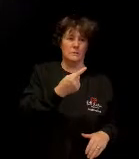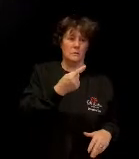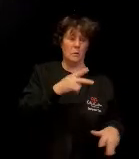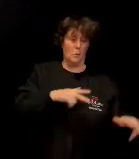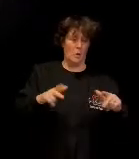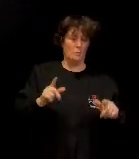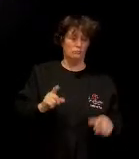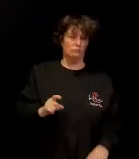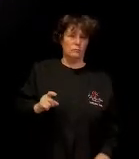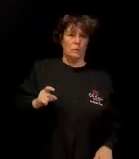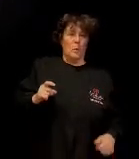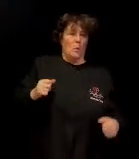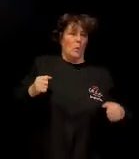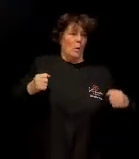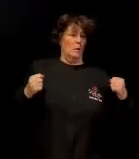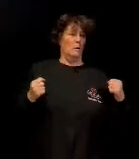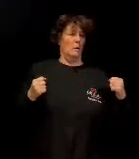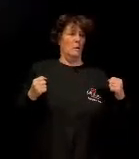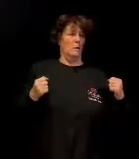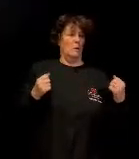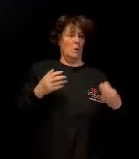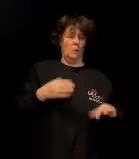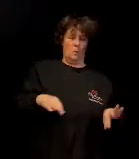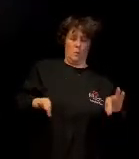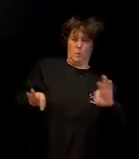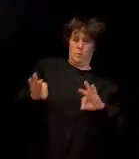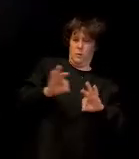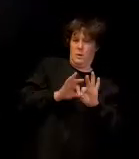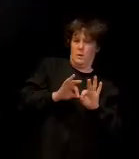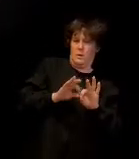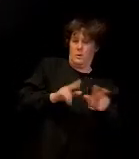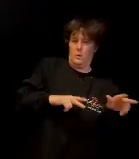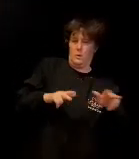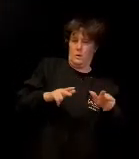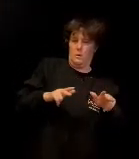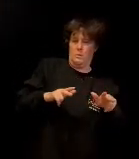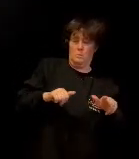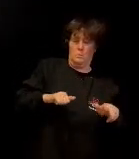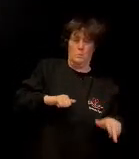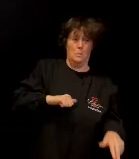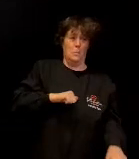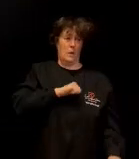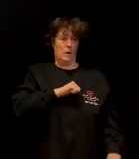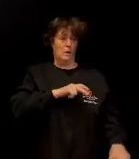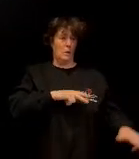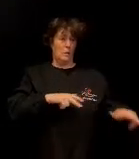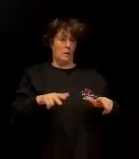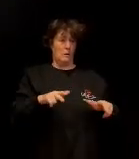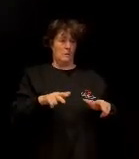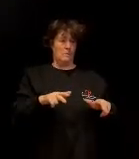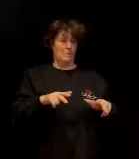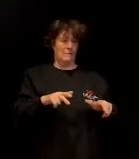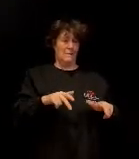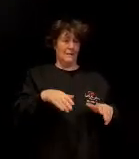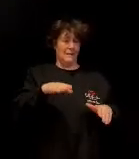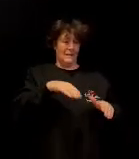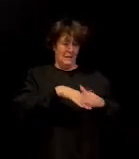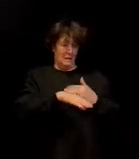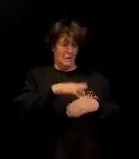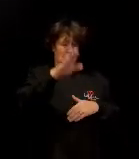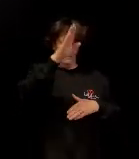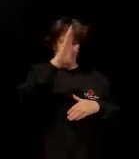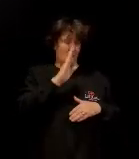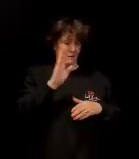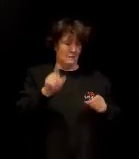tall, walk worthy, walk proudly in your God-given